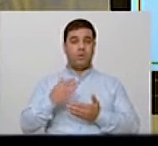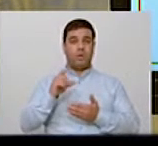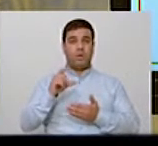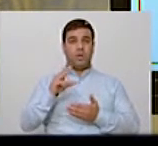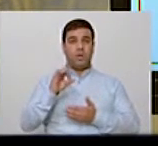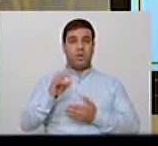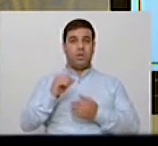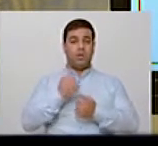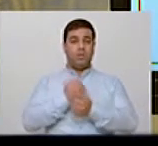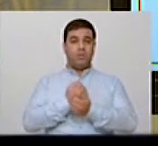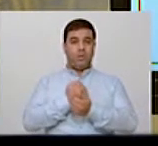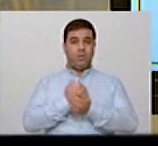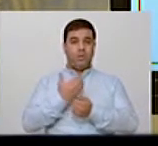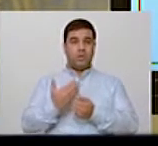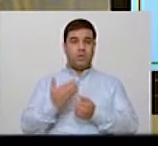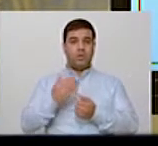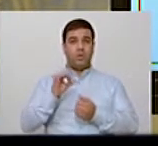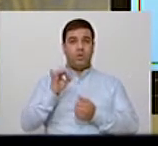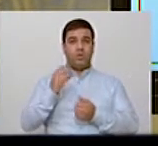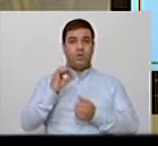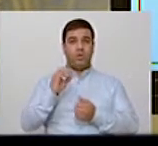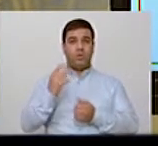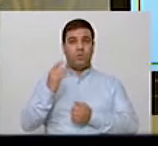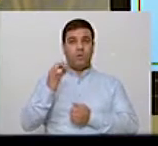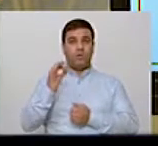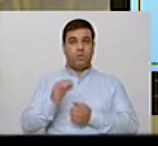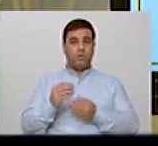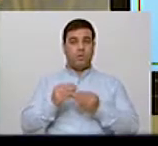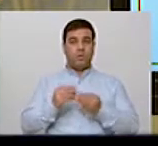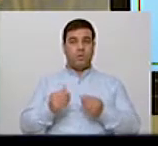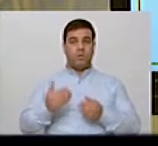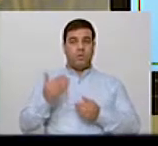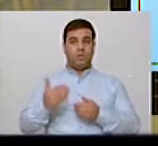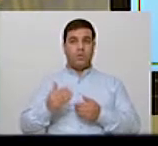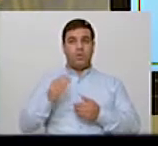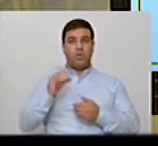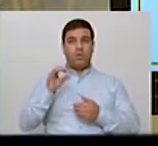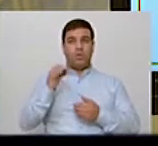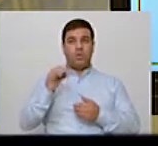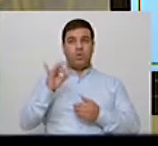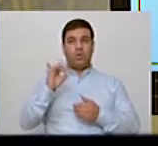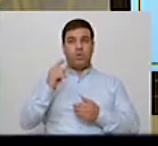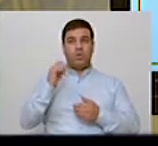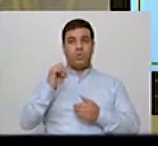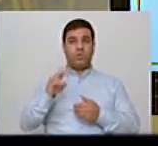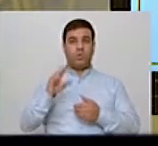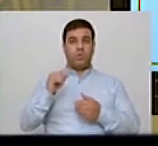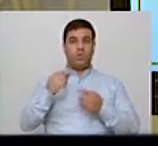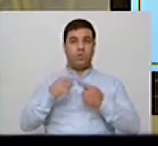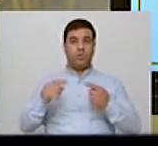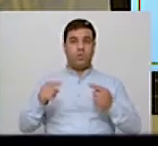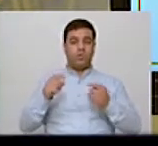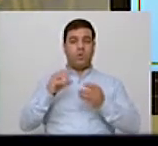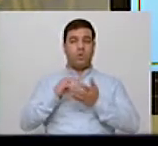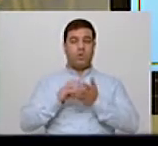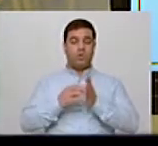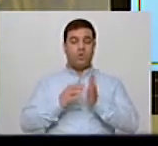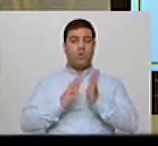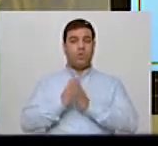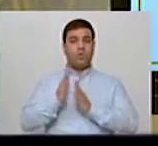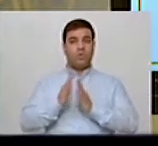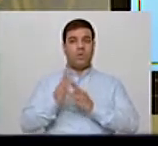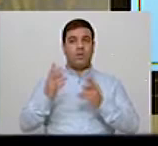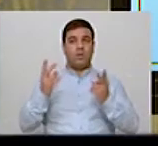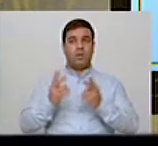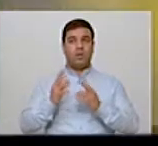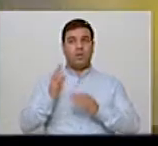etil spirtni, yodning 1%li eritmasi, yorong'ul yoki boshqa xona o'simliklari